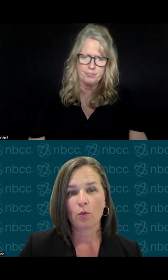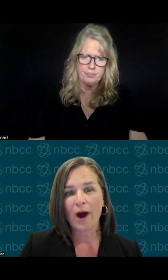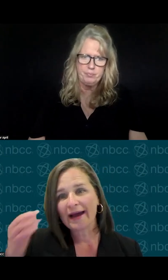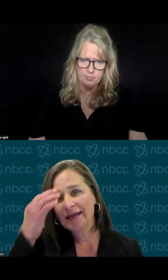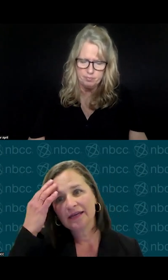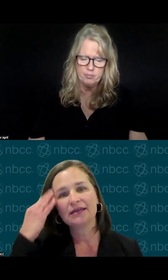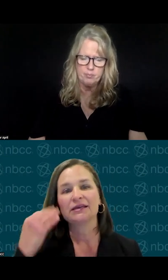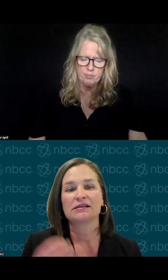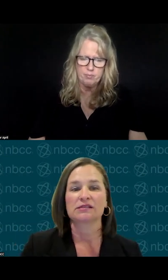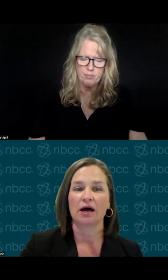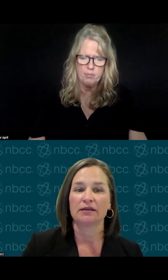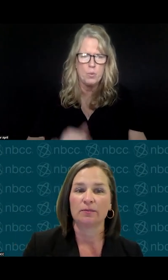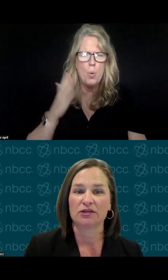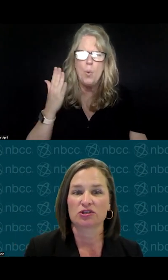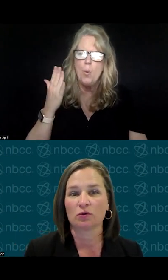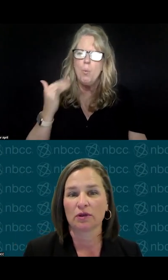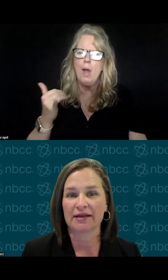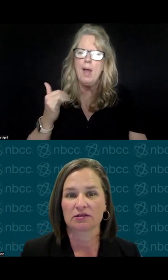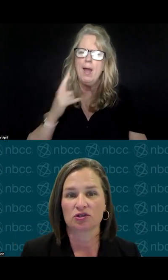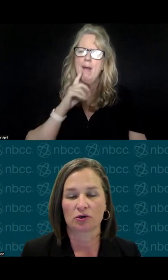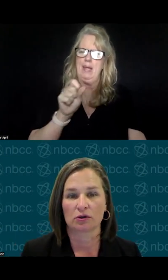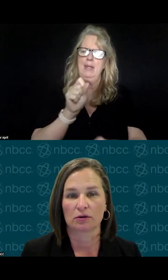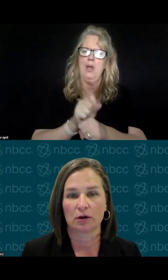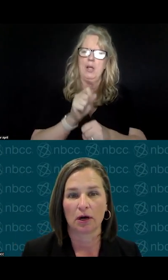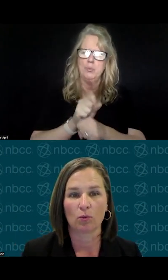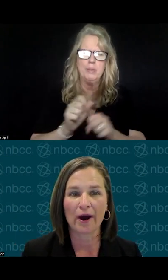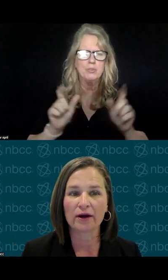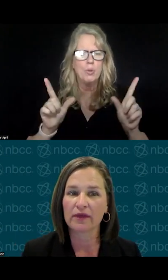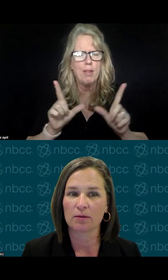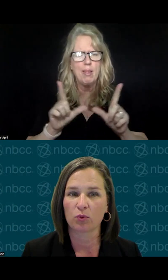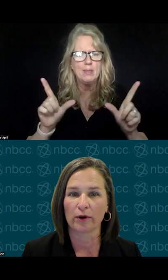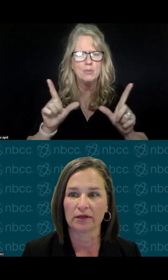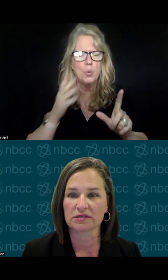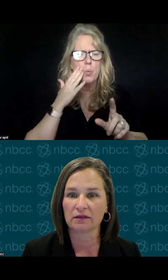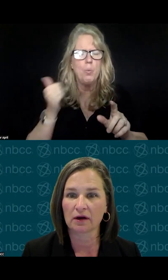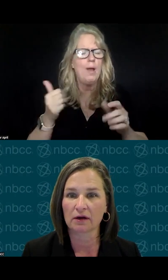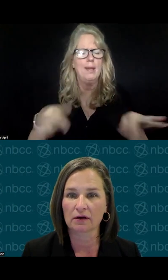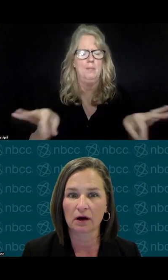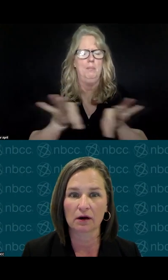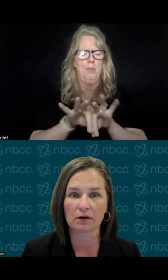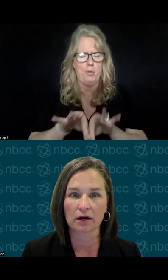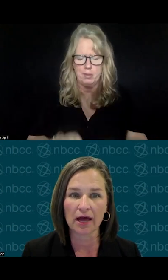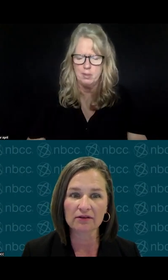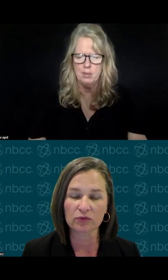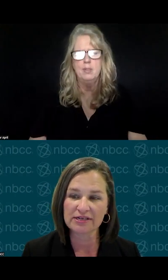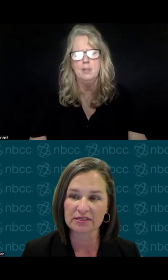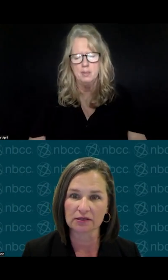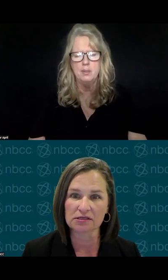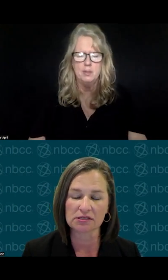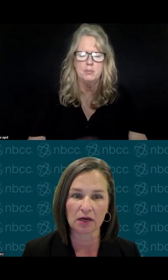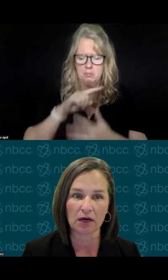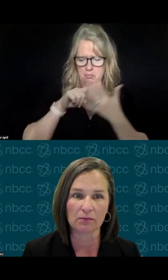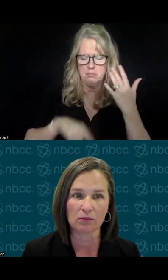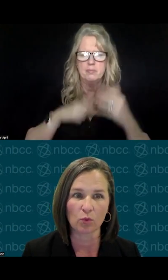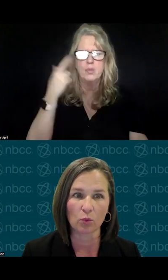So why is occupational licensure, why are they important? And there are a lot of